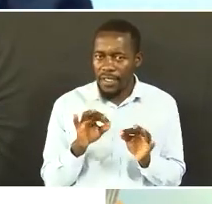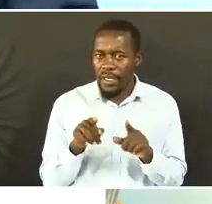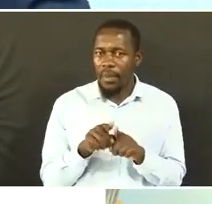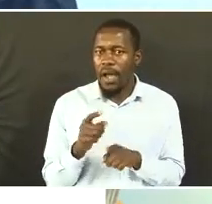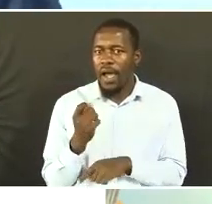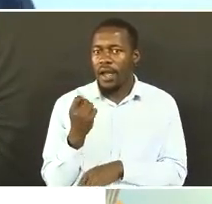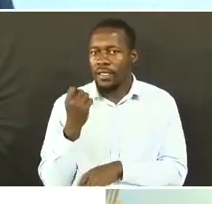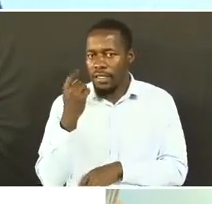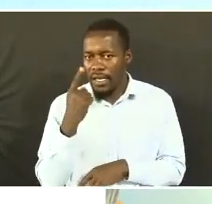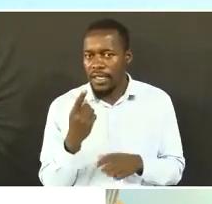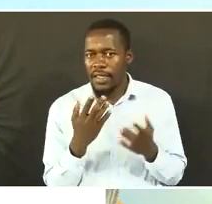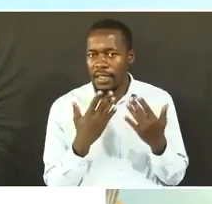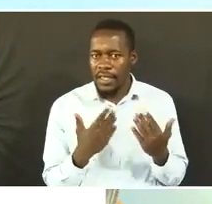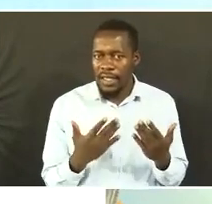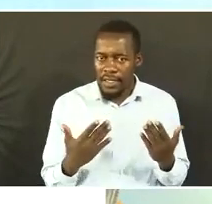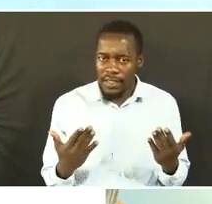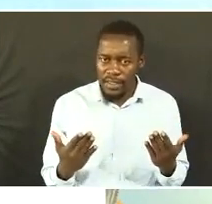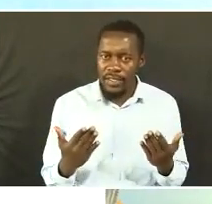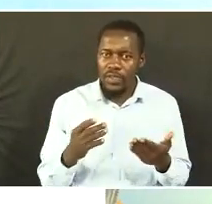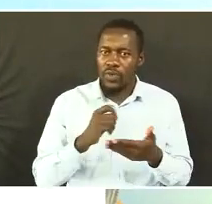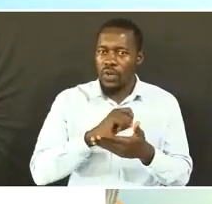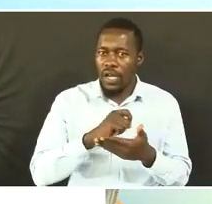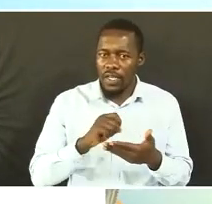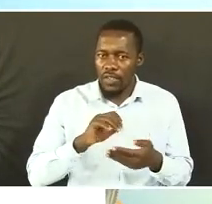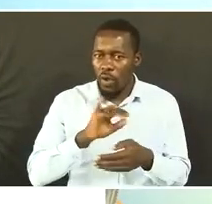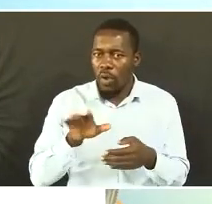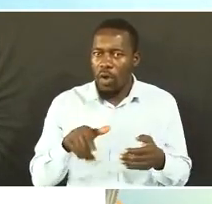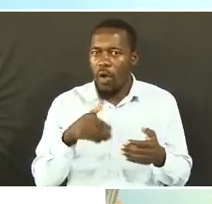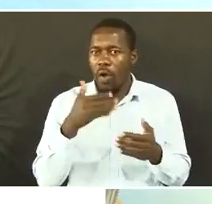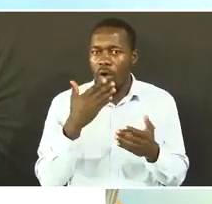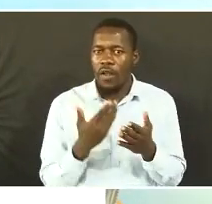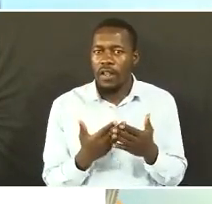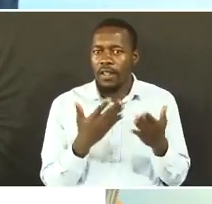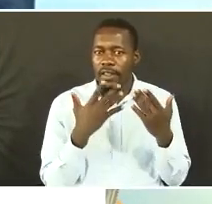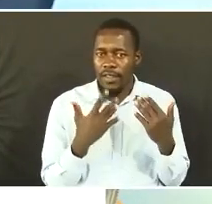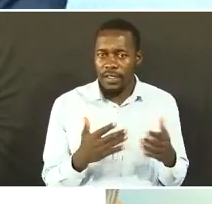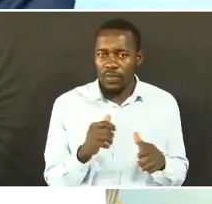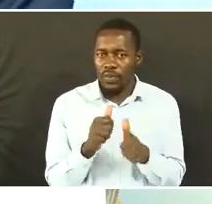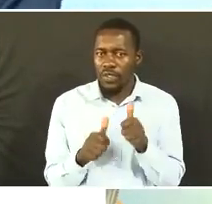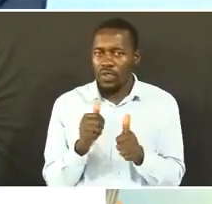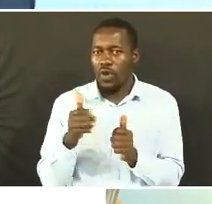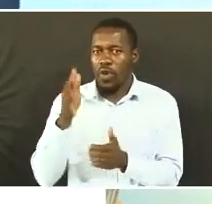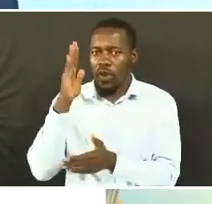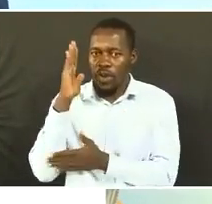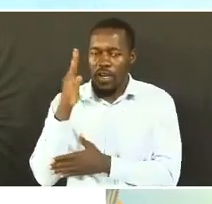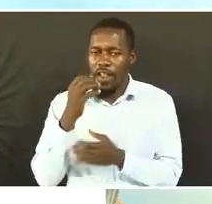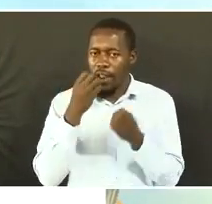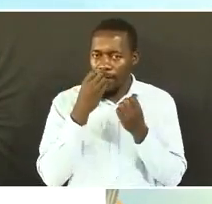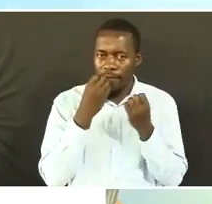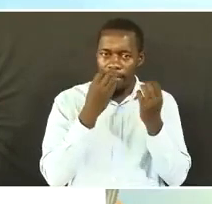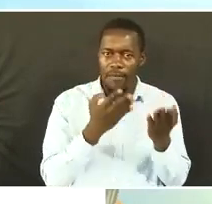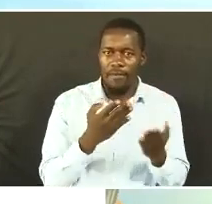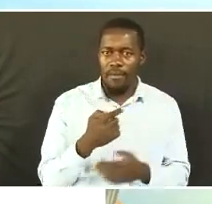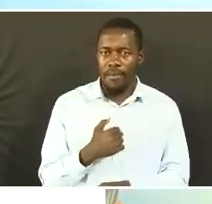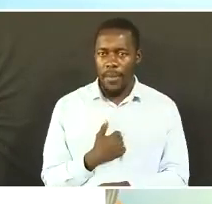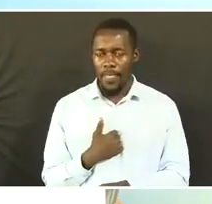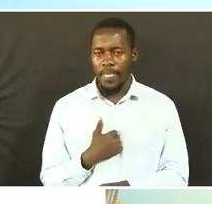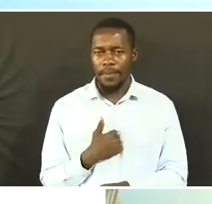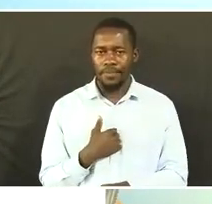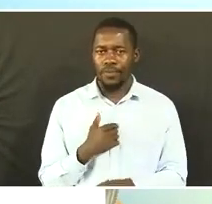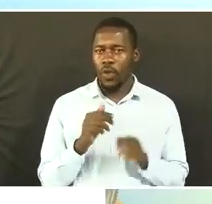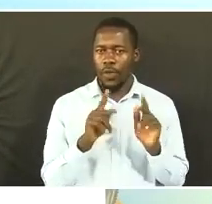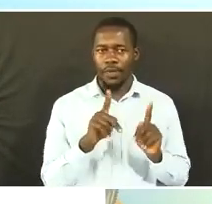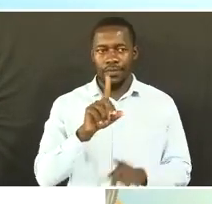first, to write unto you in order, most excellent Theophilus. So,